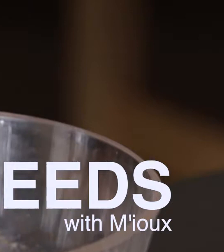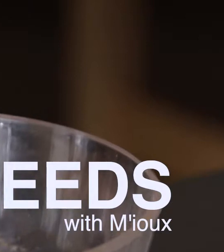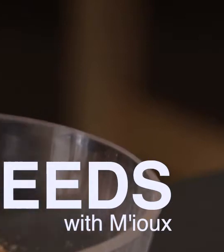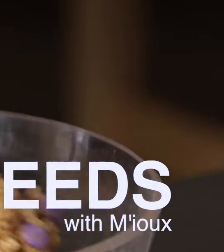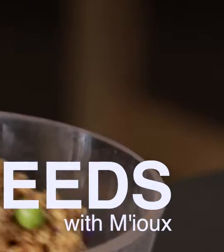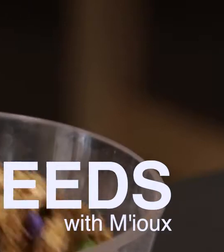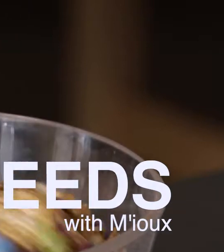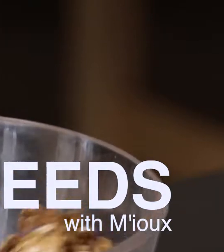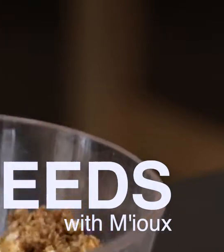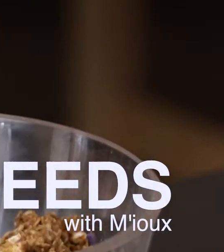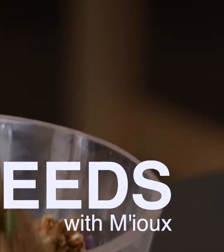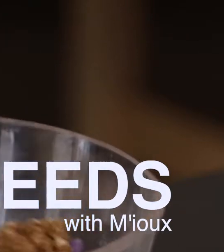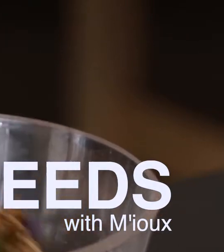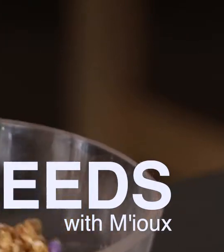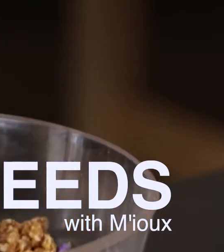big, big